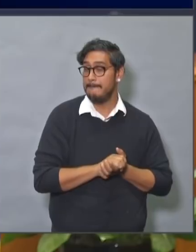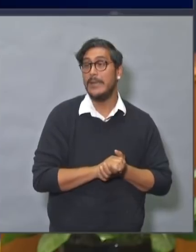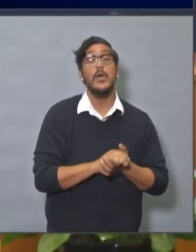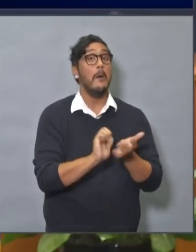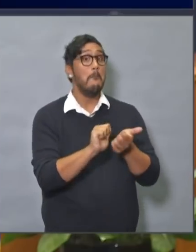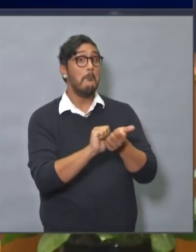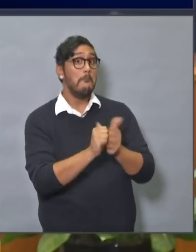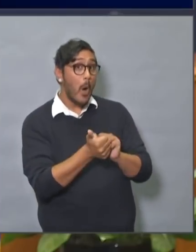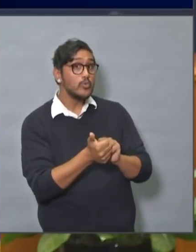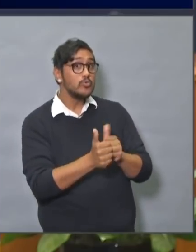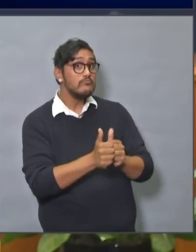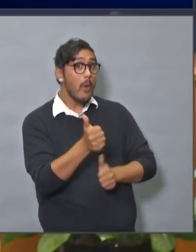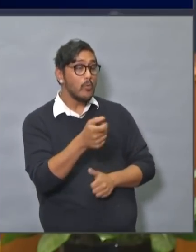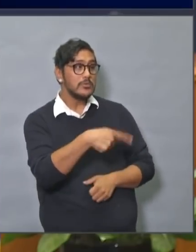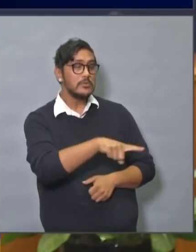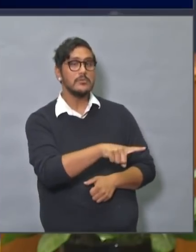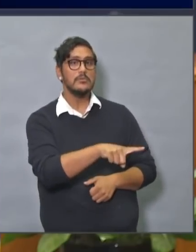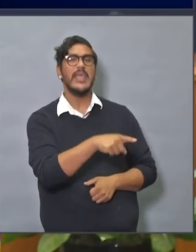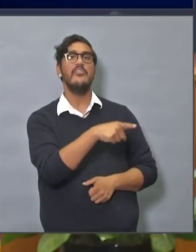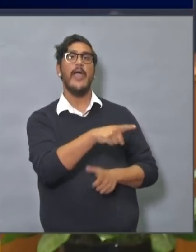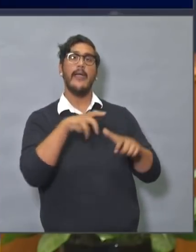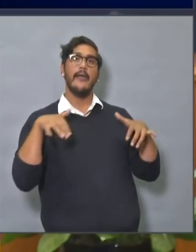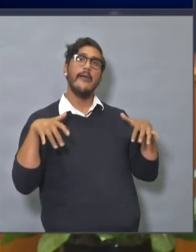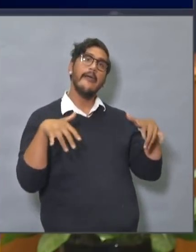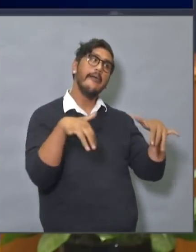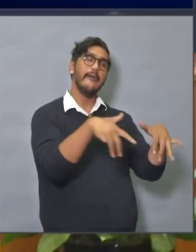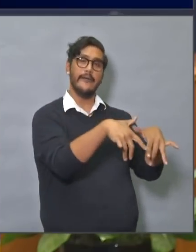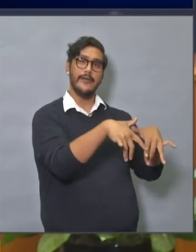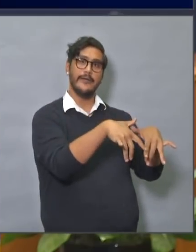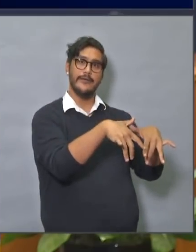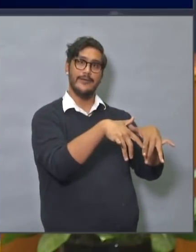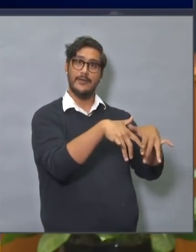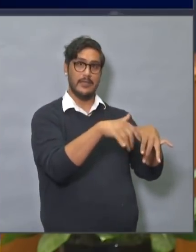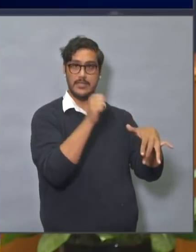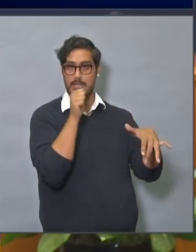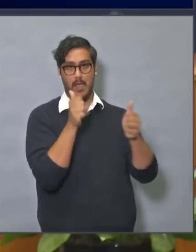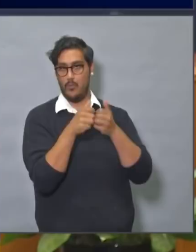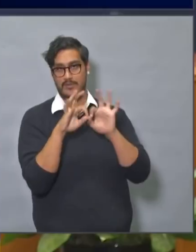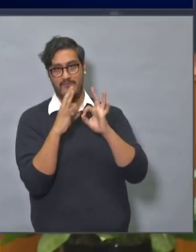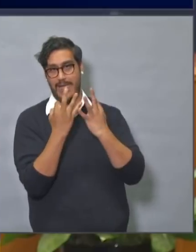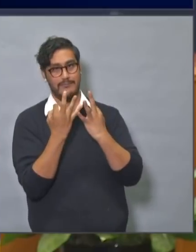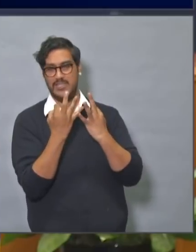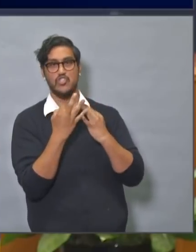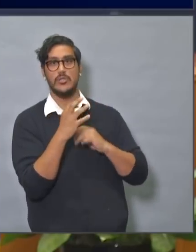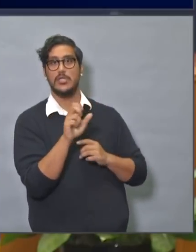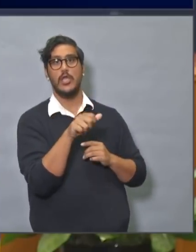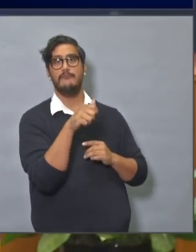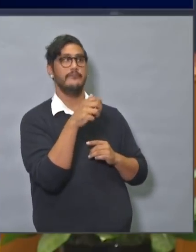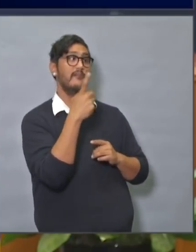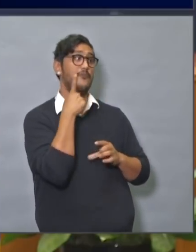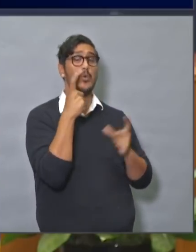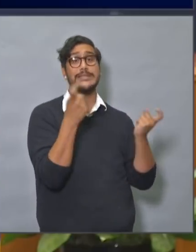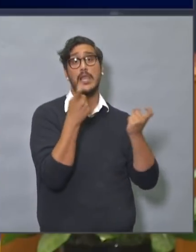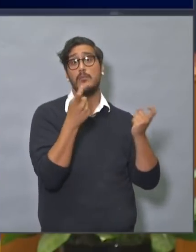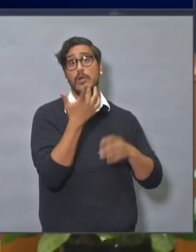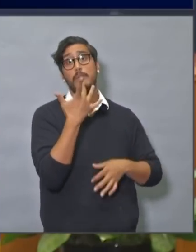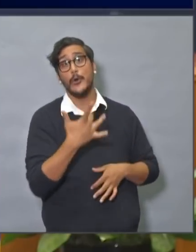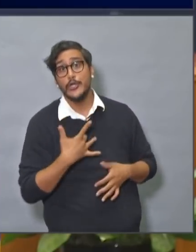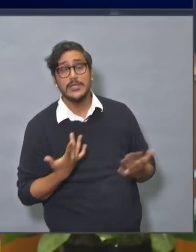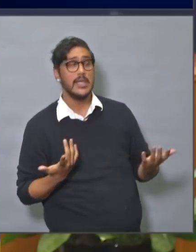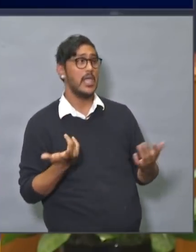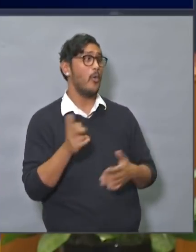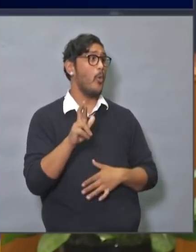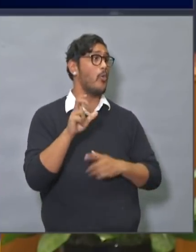gatherings, or not so much family, gatherings with other people outside of their household. Whether that was to celebrate a birthday or Father's